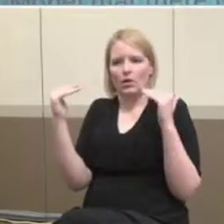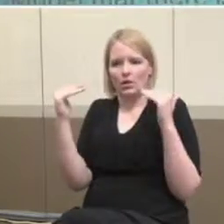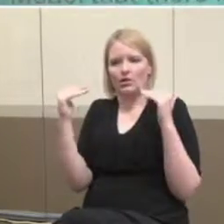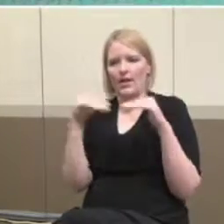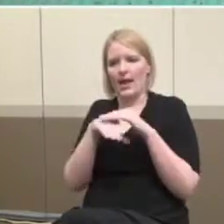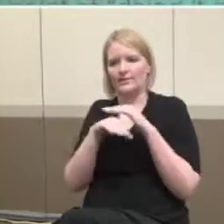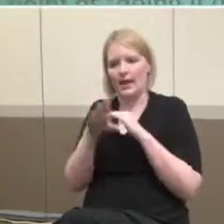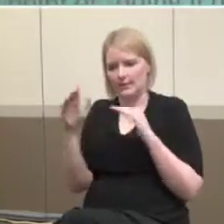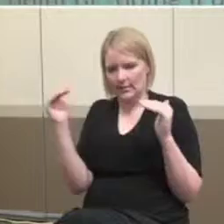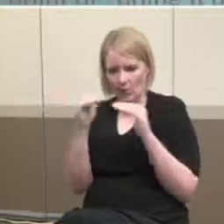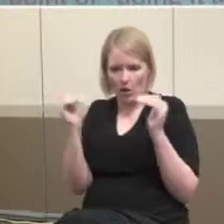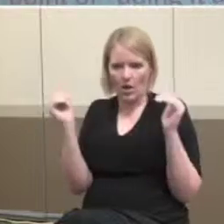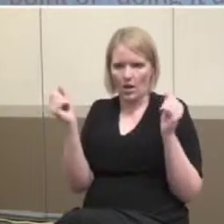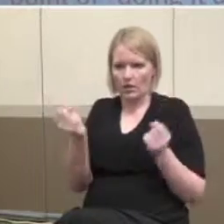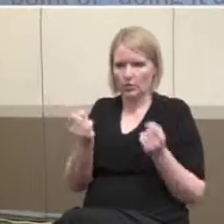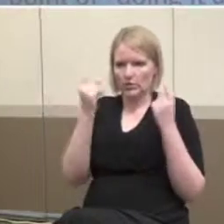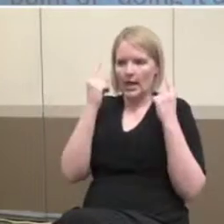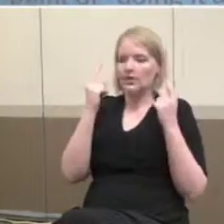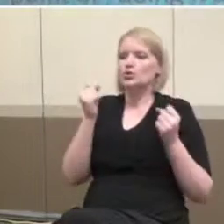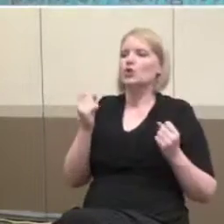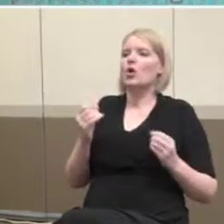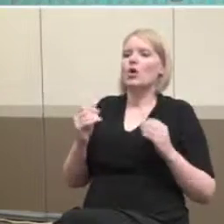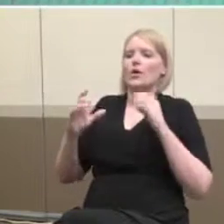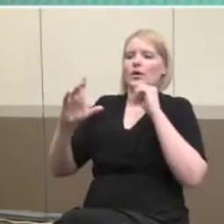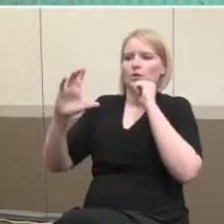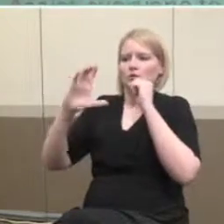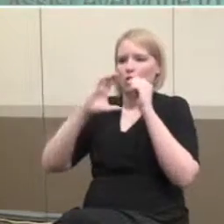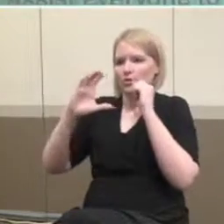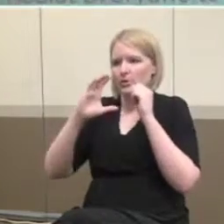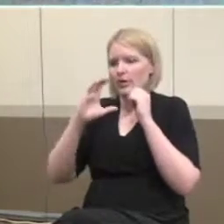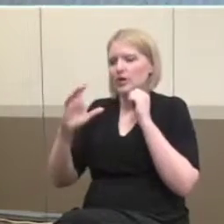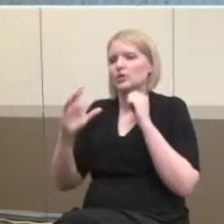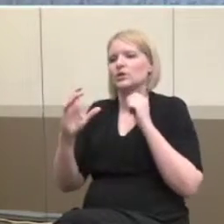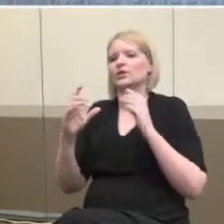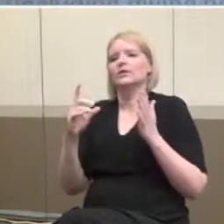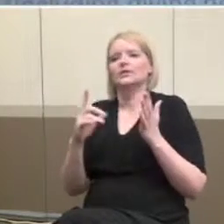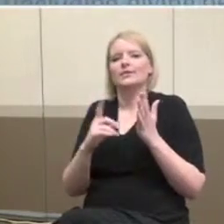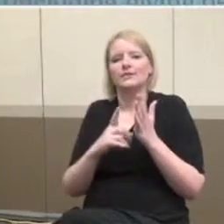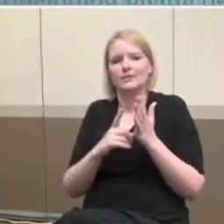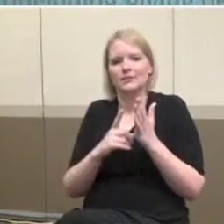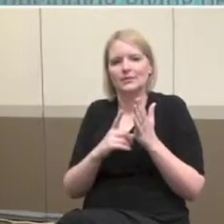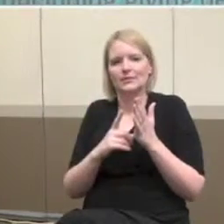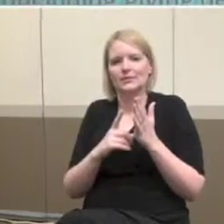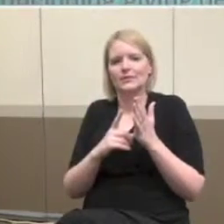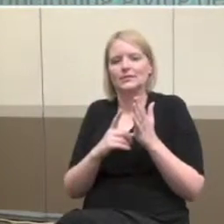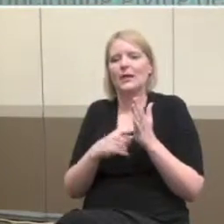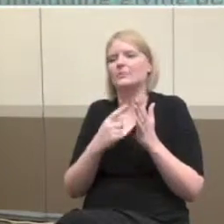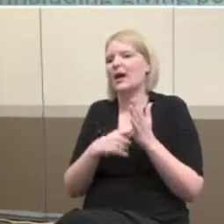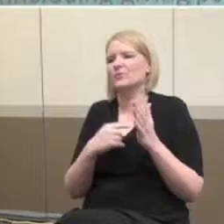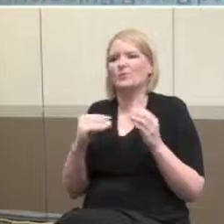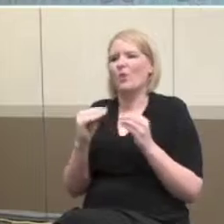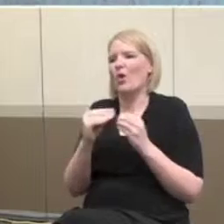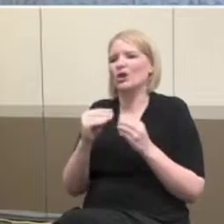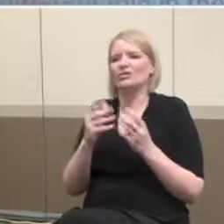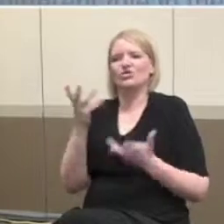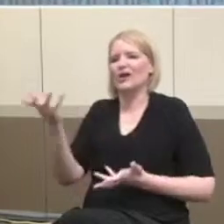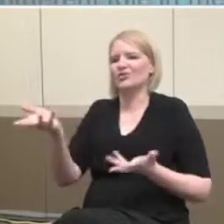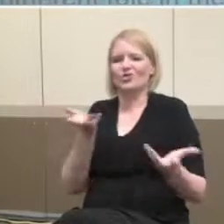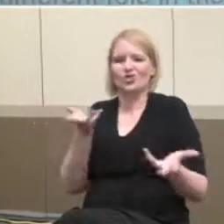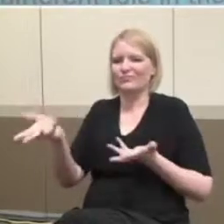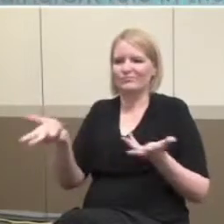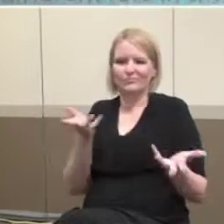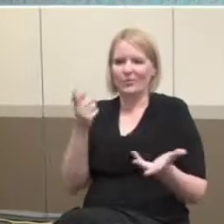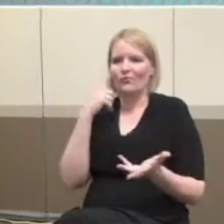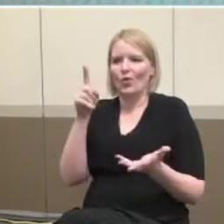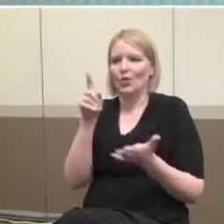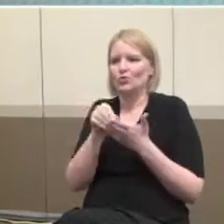equal understanding. So, total communication, and sometimes really more gestural for some students who